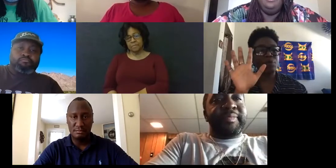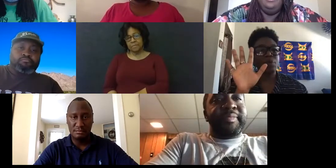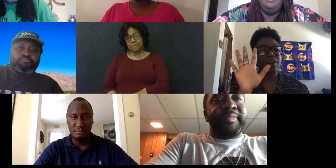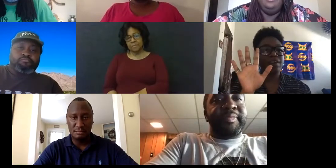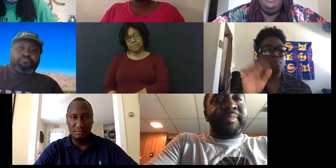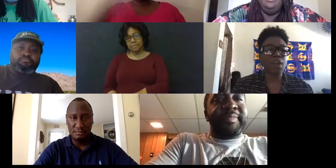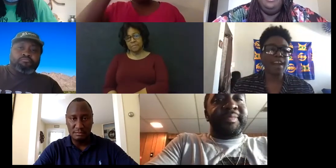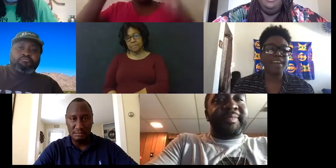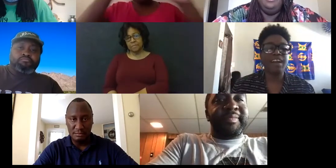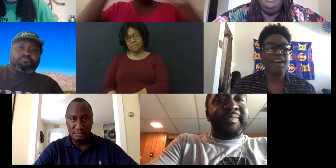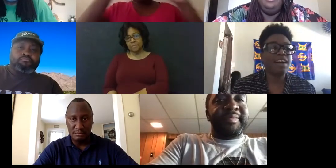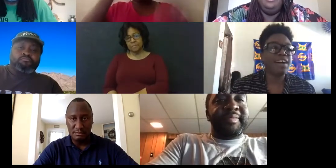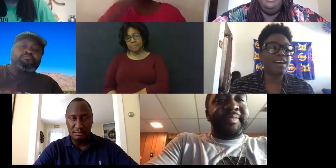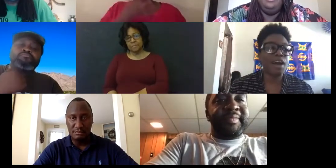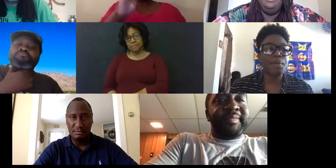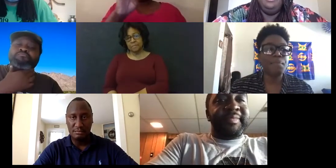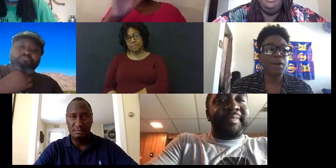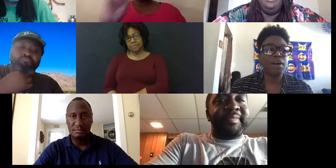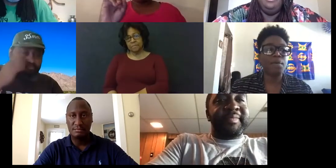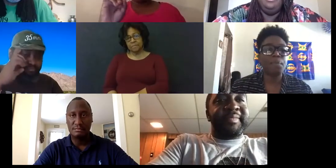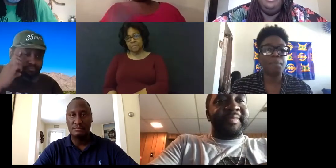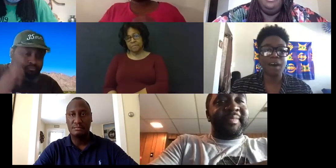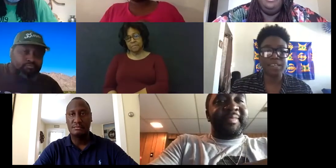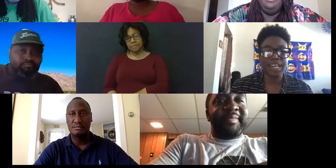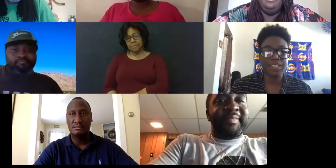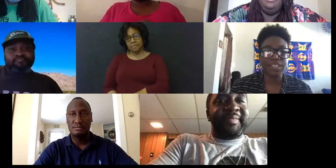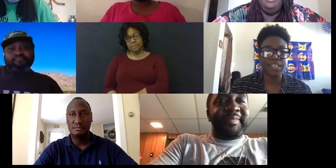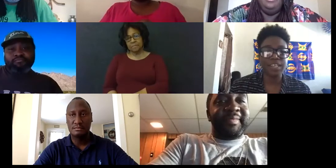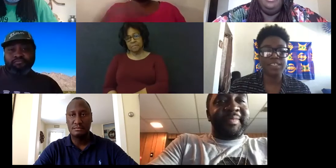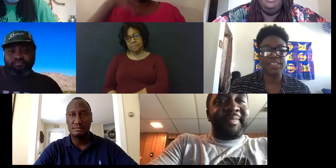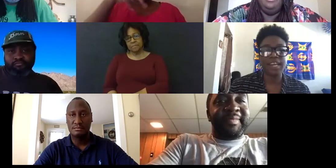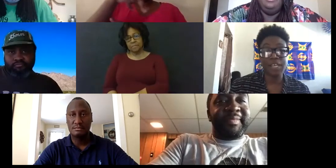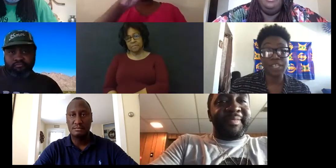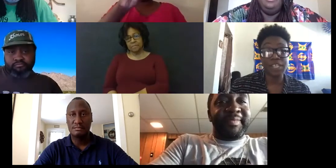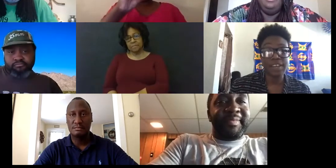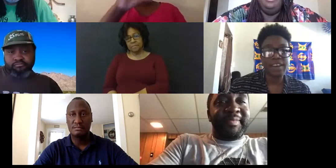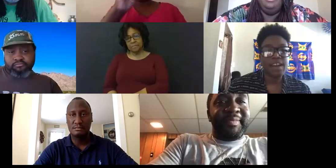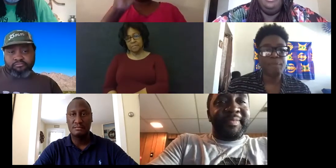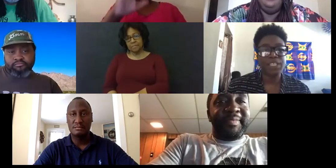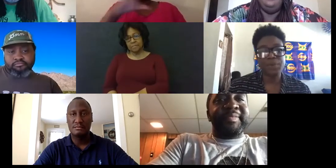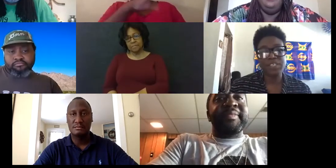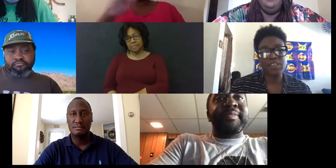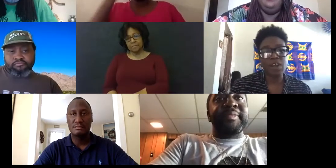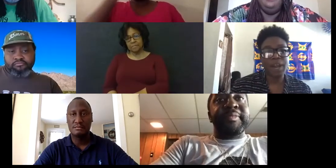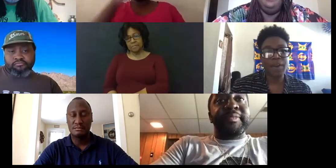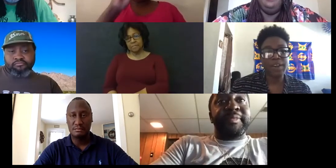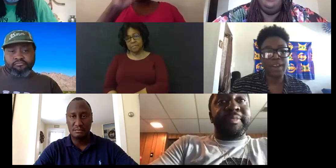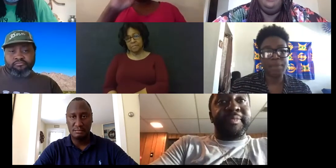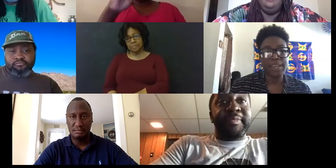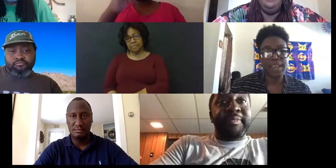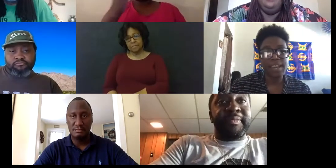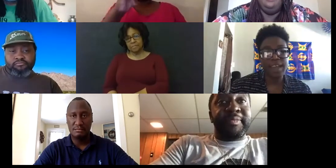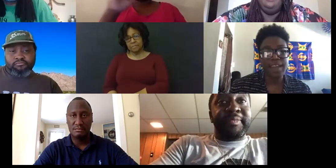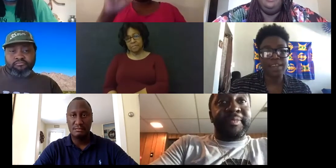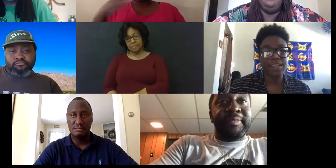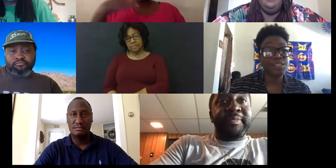Hi, everyone. I'm Bri. I'm a podcaster and sound engineer. My show is called Power Not